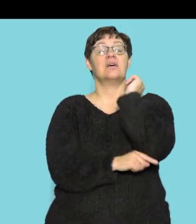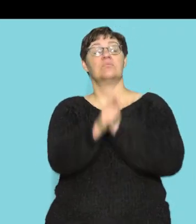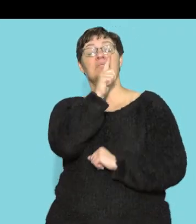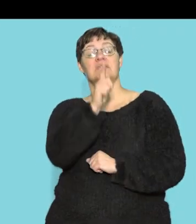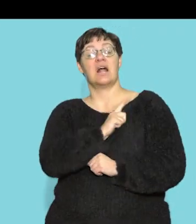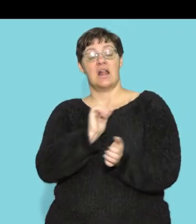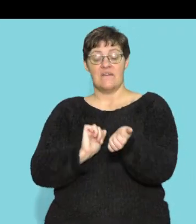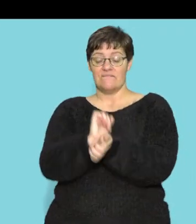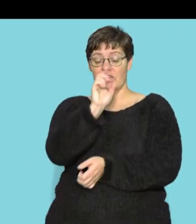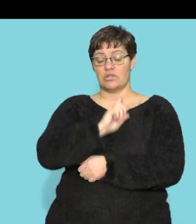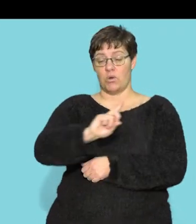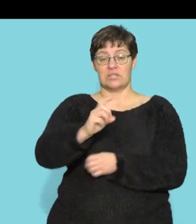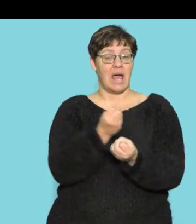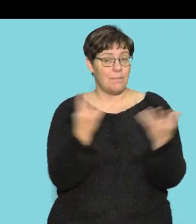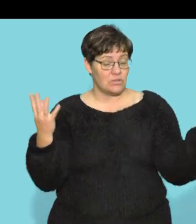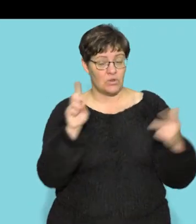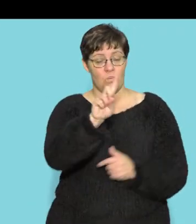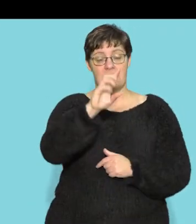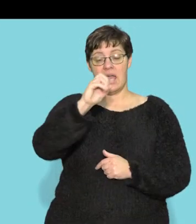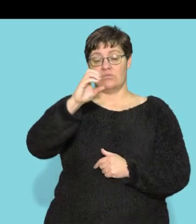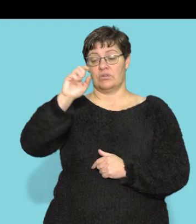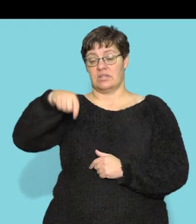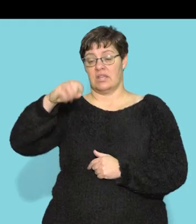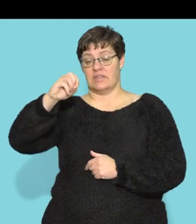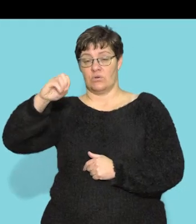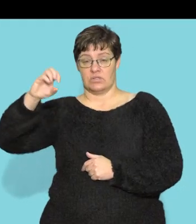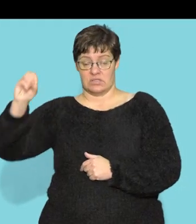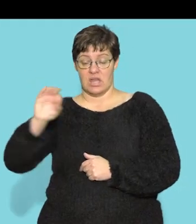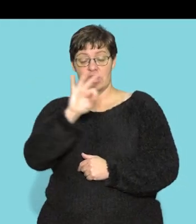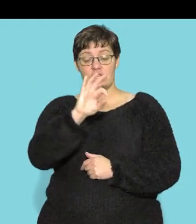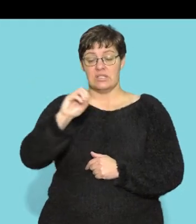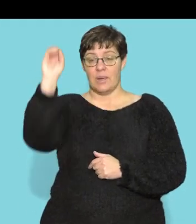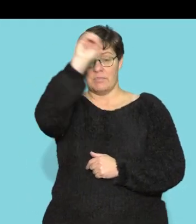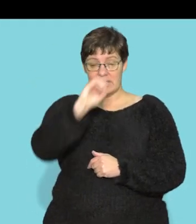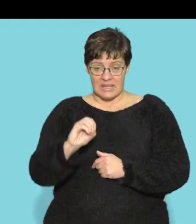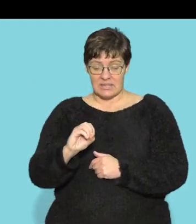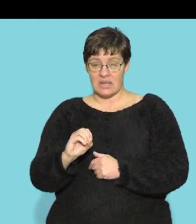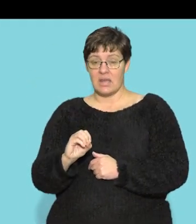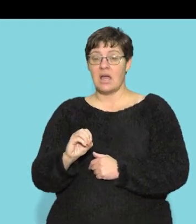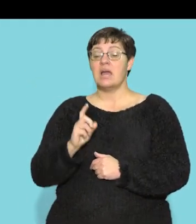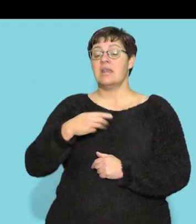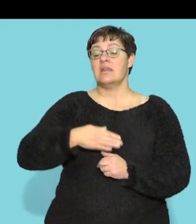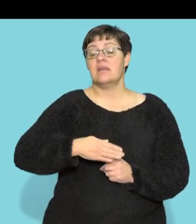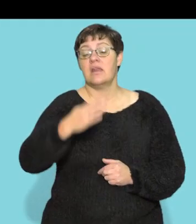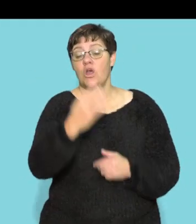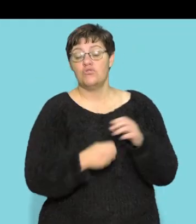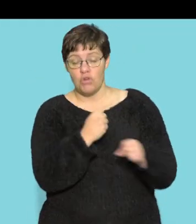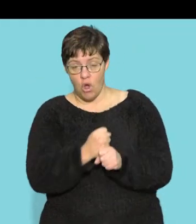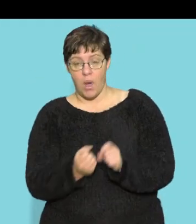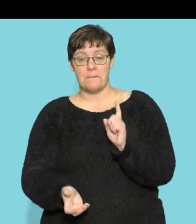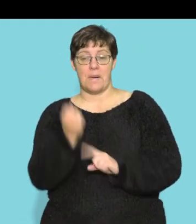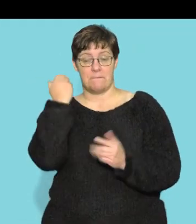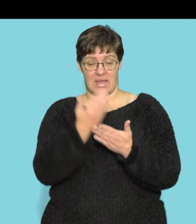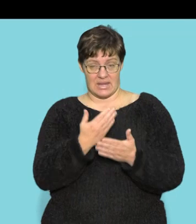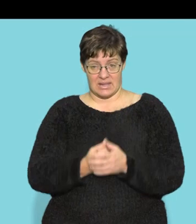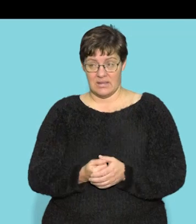there's a fixed deposit of 100,000. 30% of the fixed deposit will mature within the next year. What are we going to do?